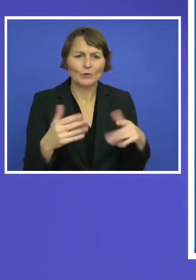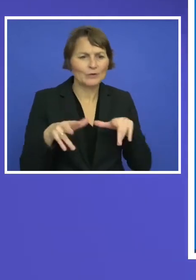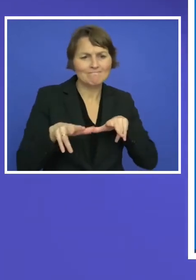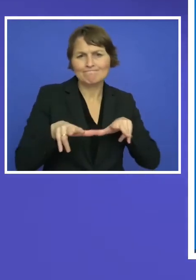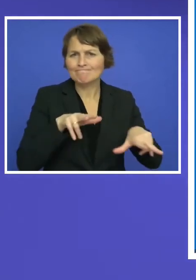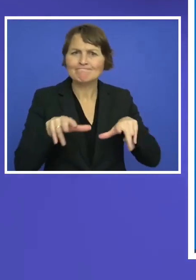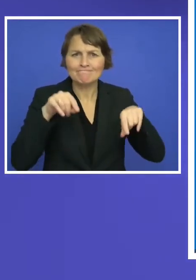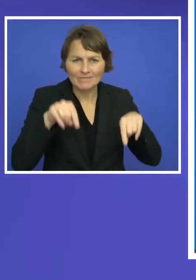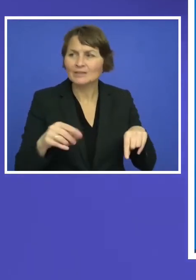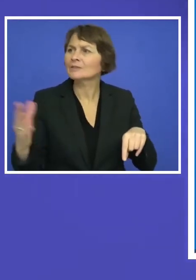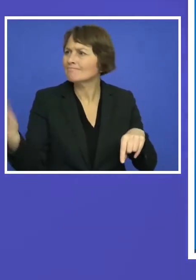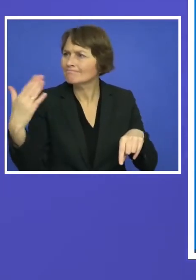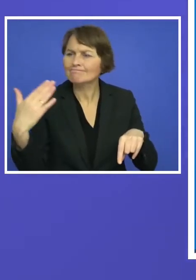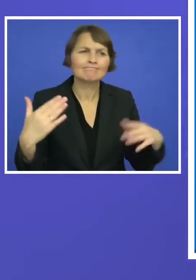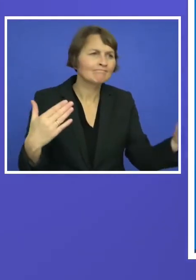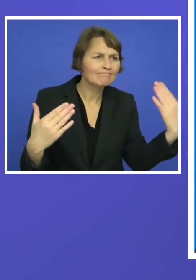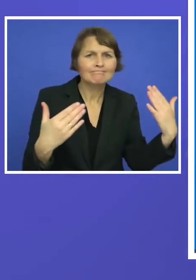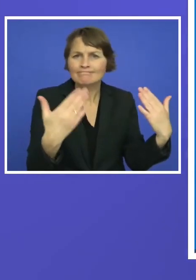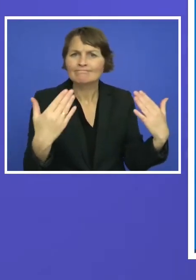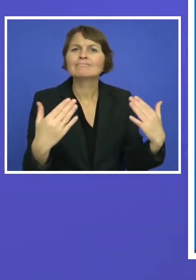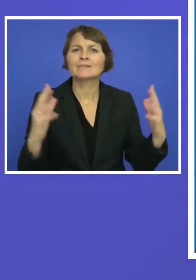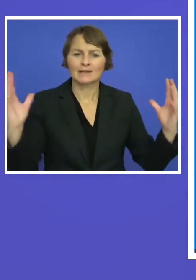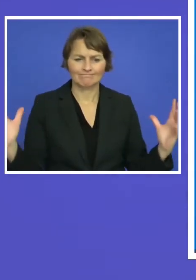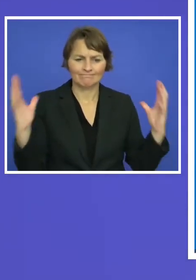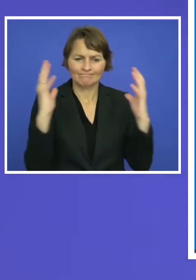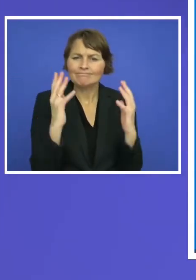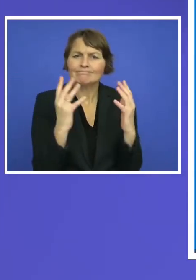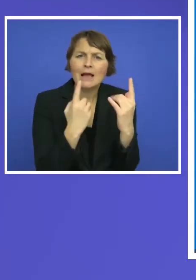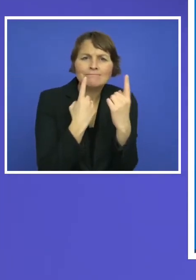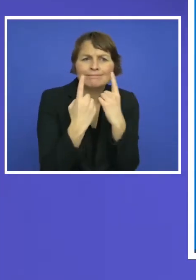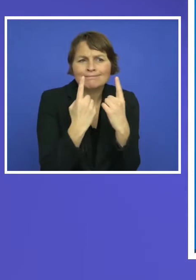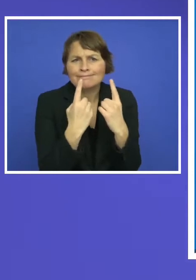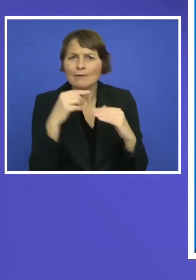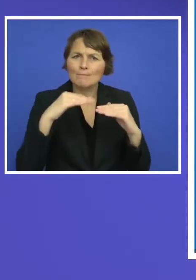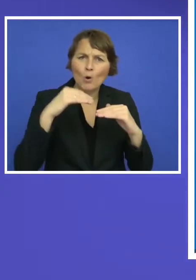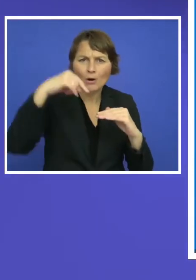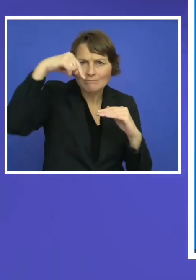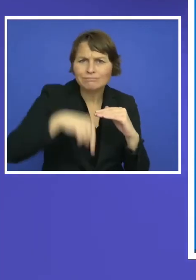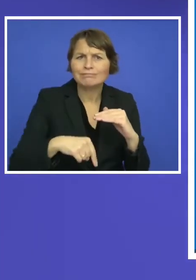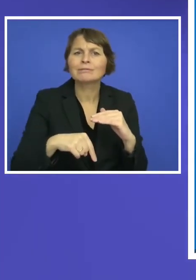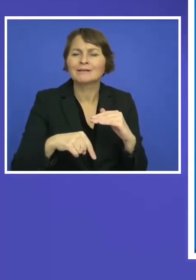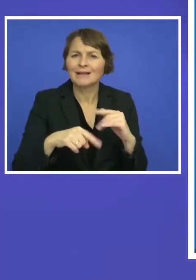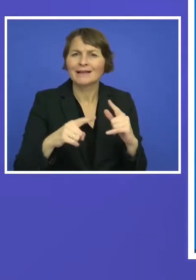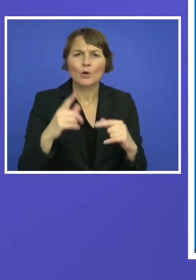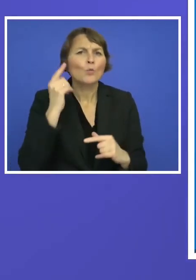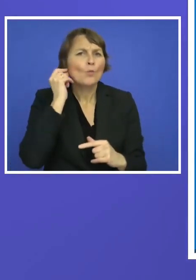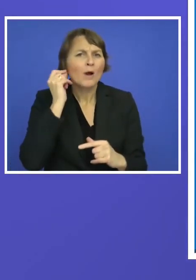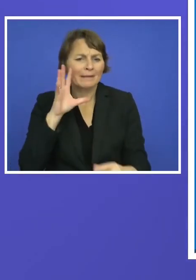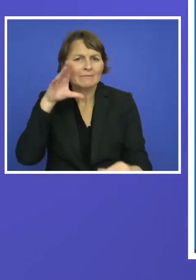debates around the role of women in global health. Your question, Rupa, is extremely interesting. It mixes a little